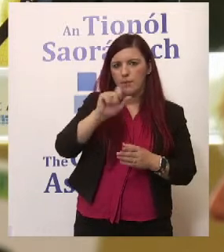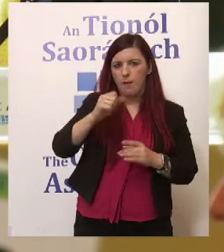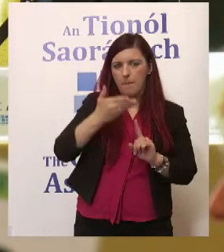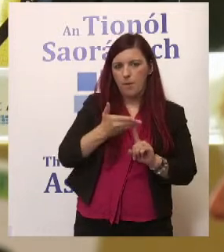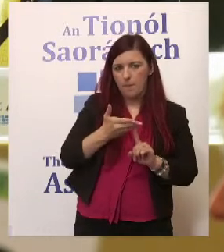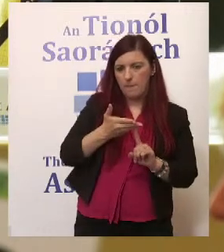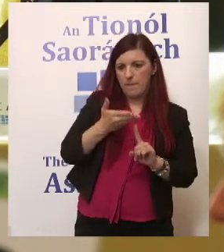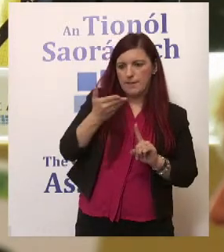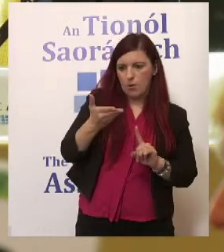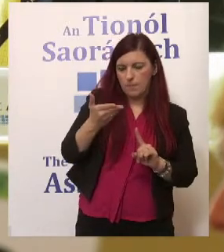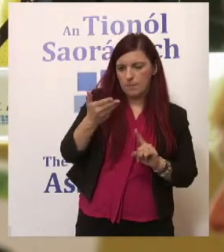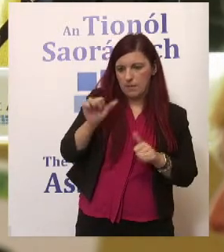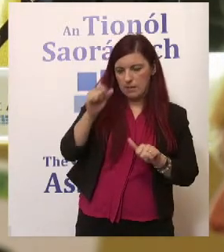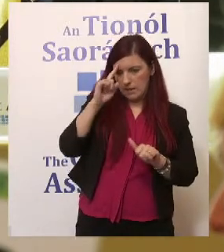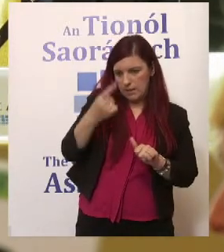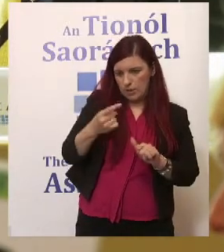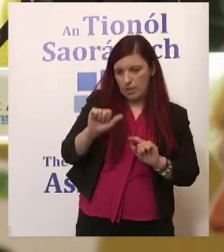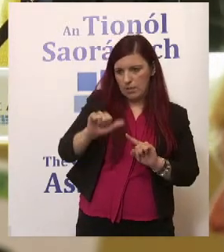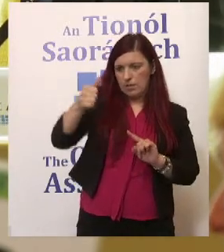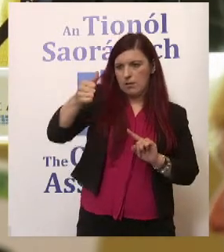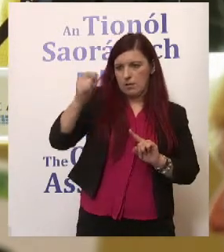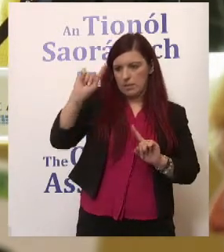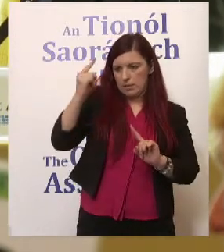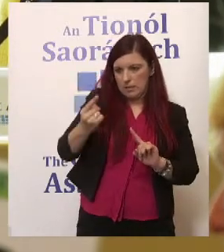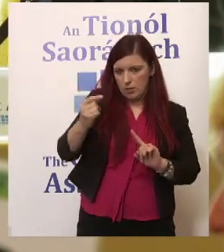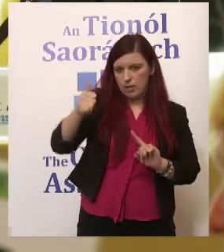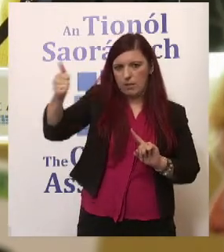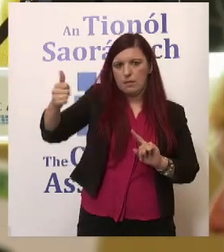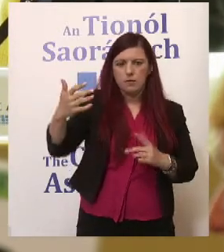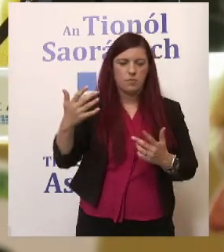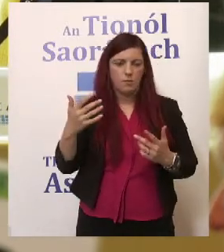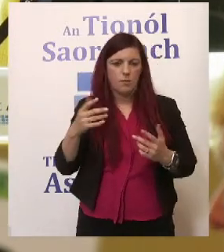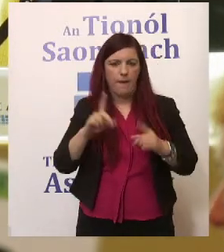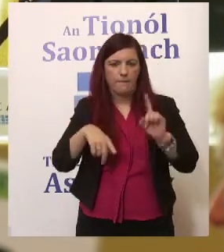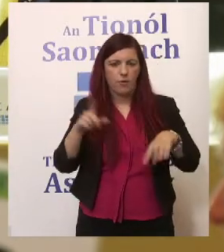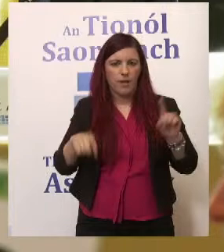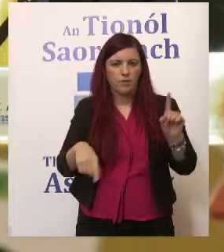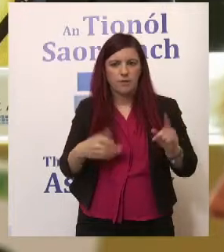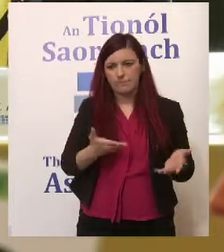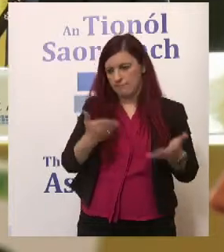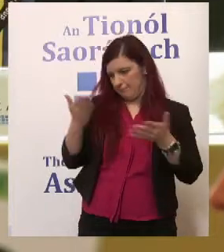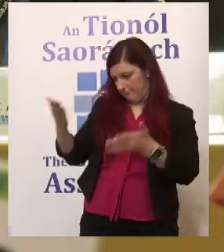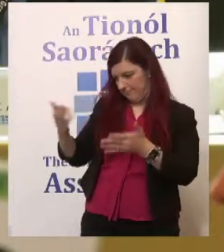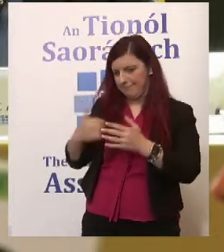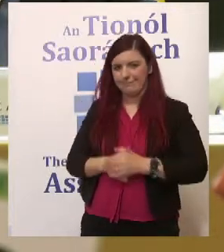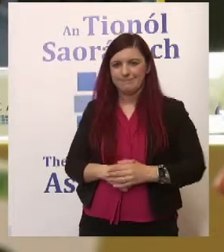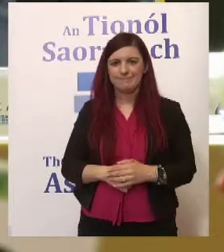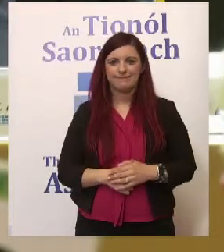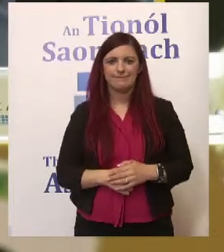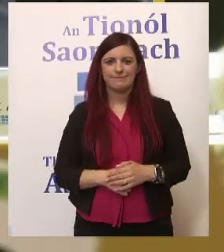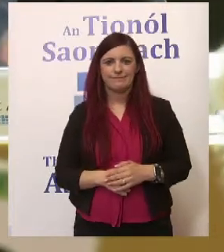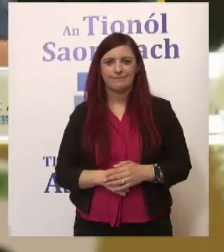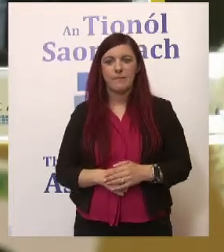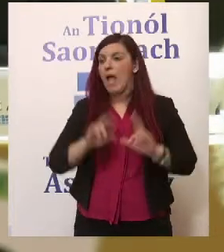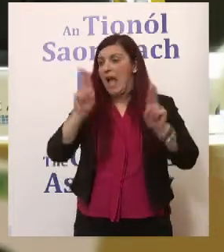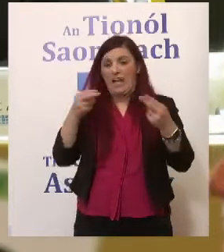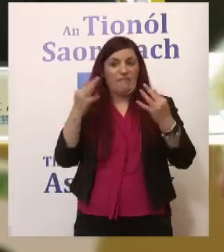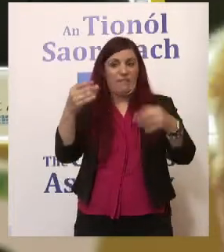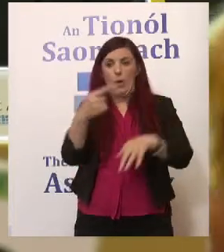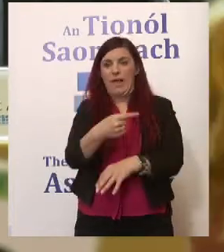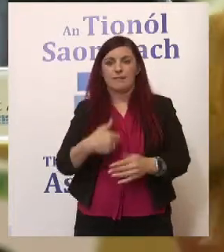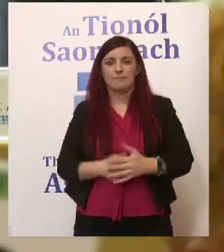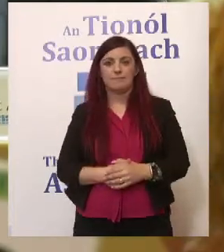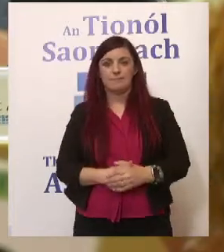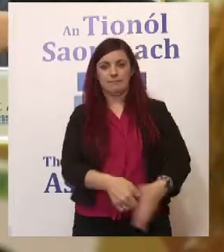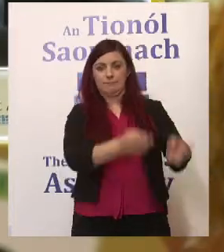giving certain decisions to be made at a higher level. So you have those variations. Derek? I can't follow that. That's